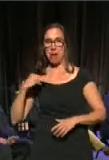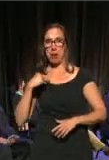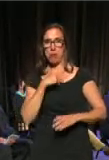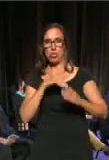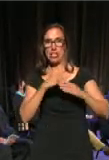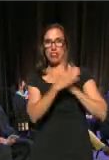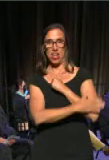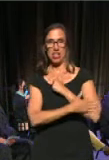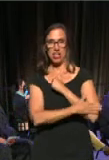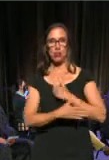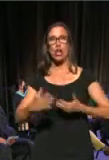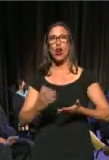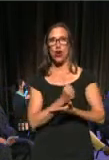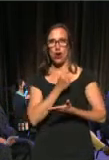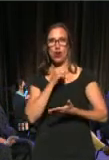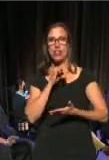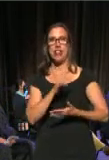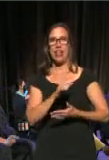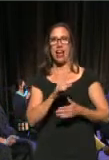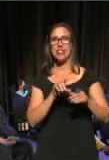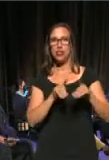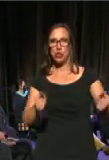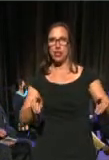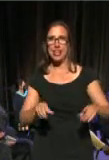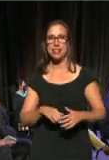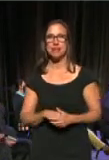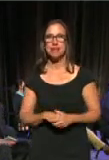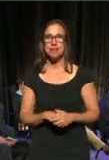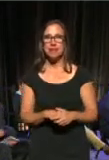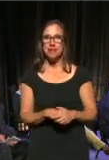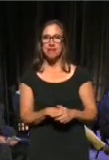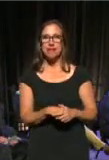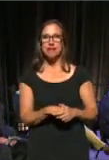the country earn this coveted degree.